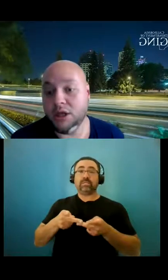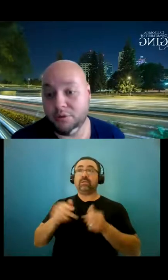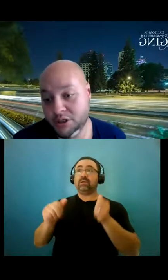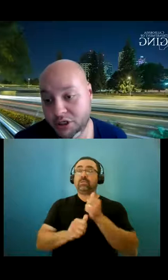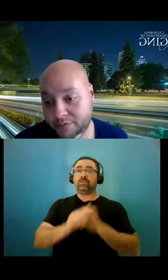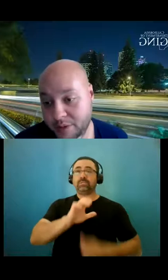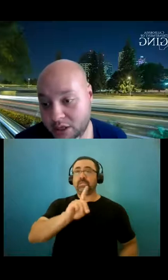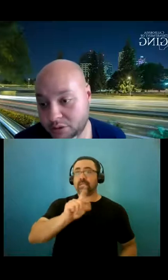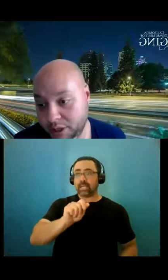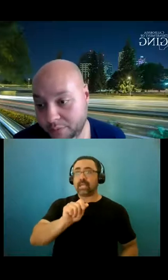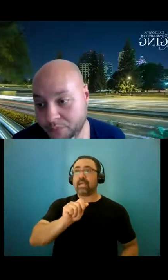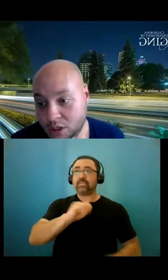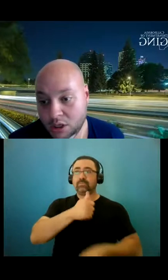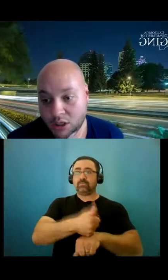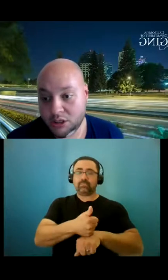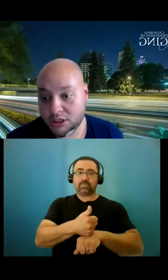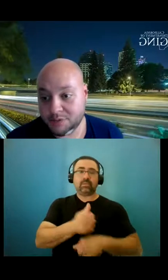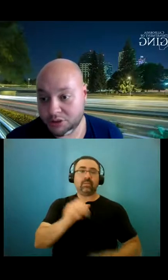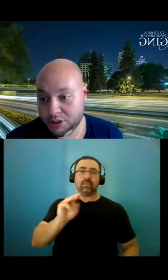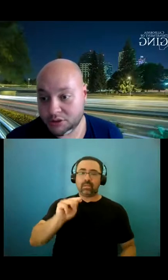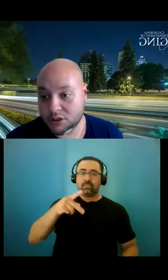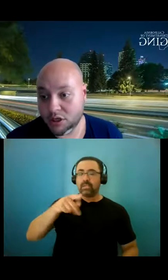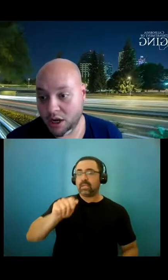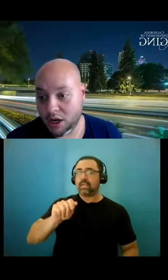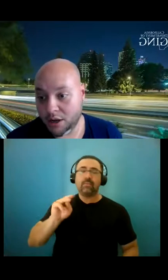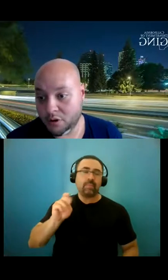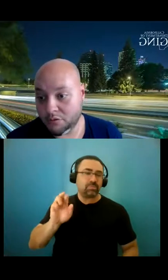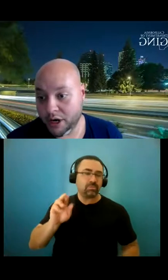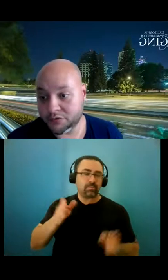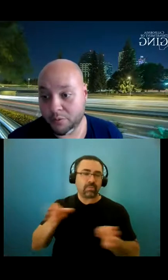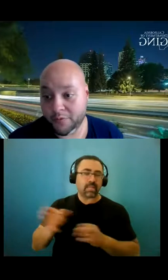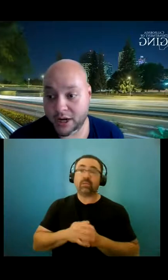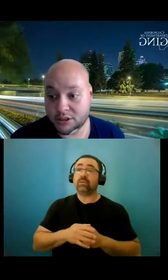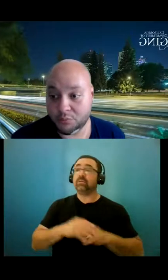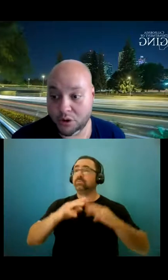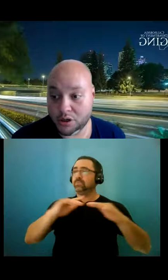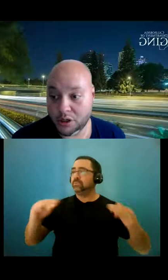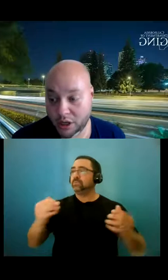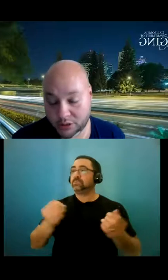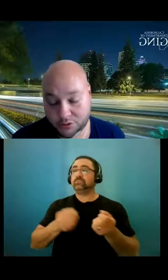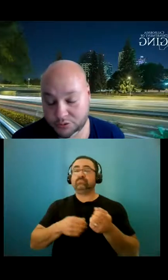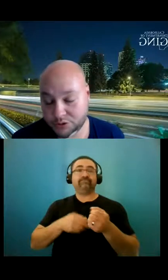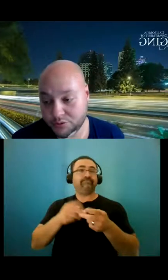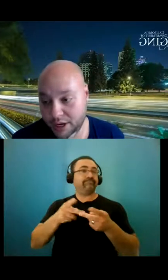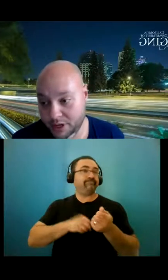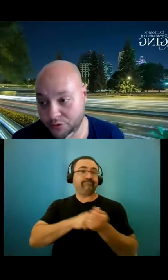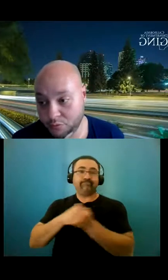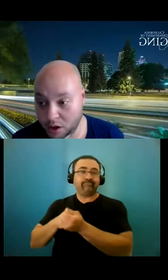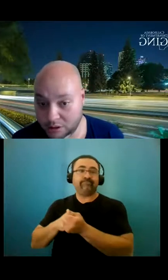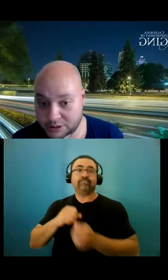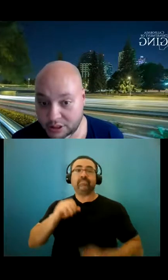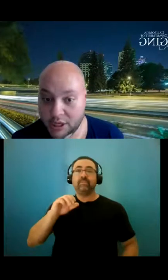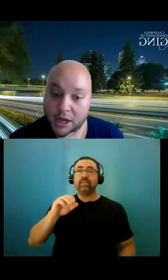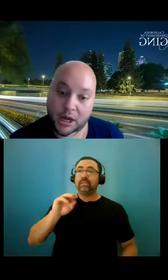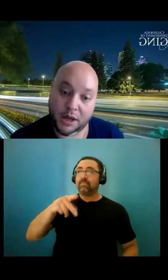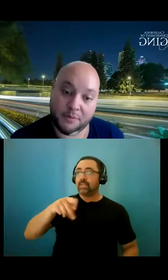the implementation of the master plan. These positions range from providing support to the MPA through